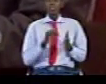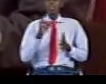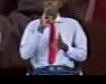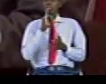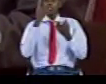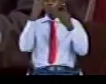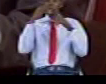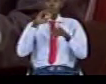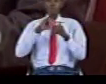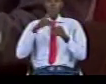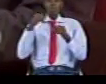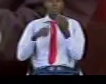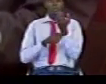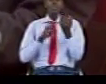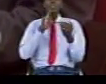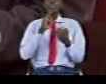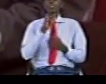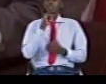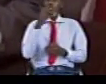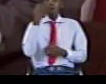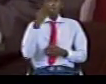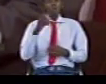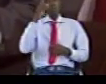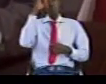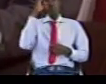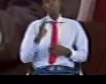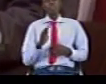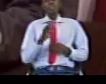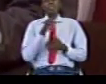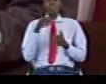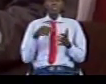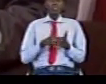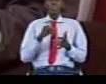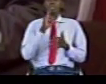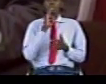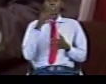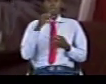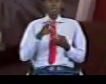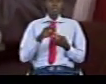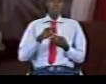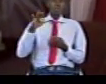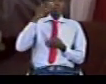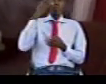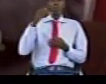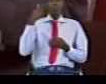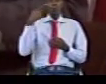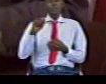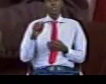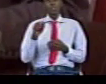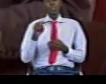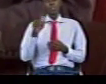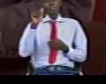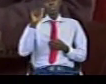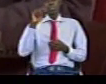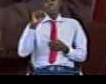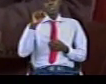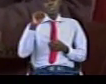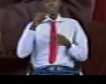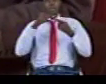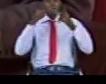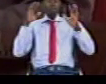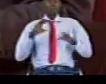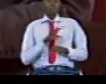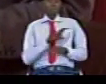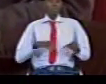in the flesh is not of God. This the spirit of the Antichrist, whereof ye have heard that